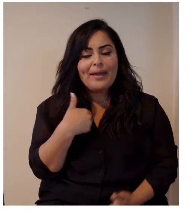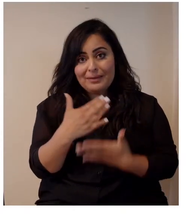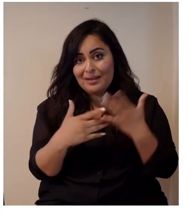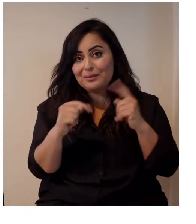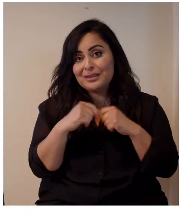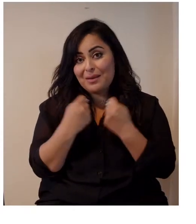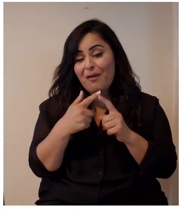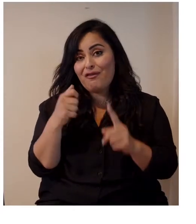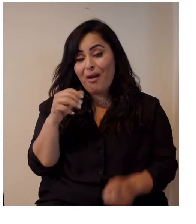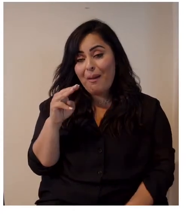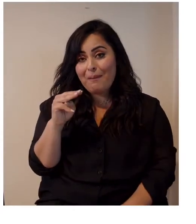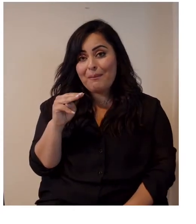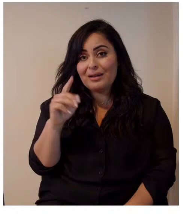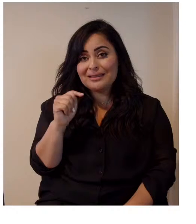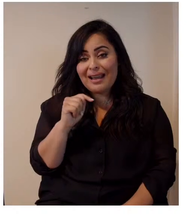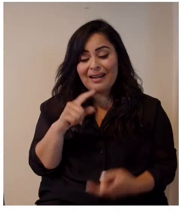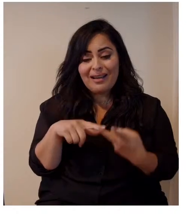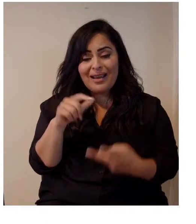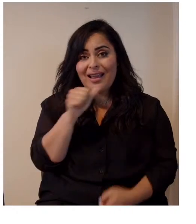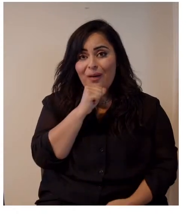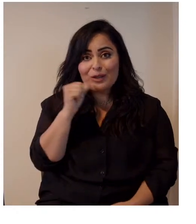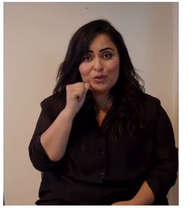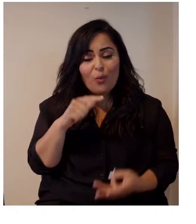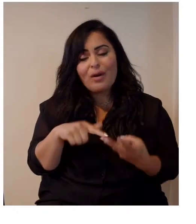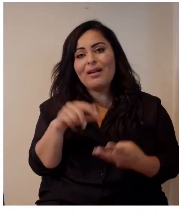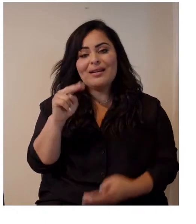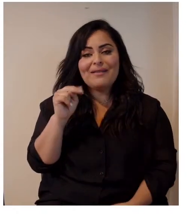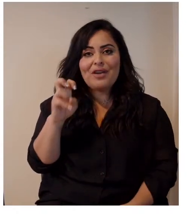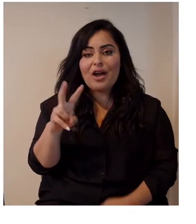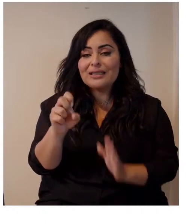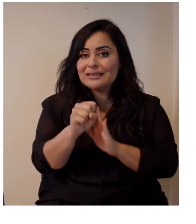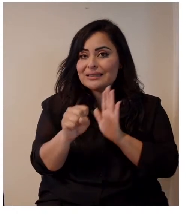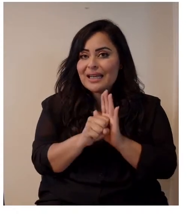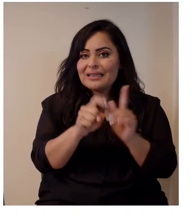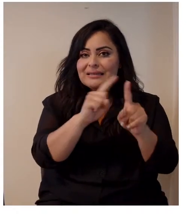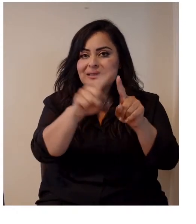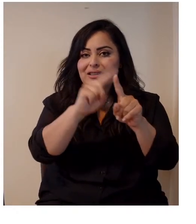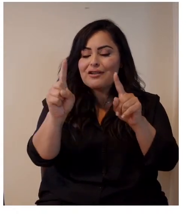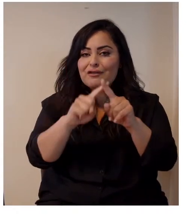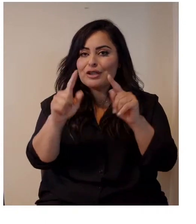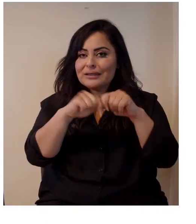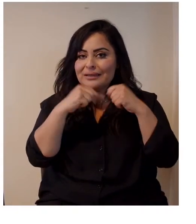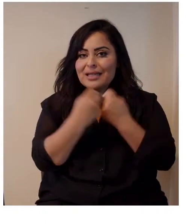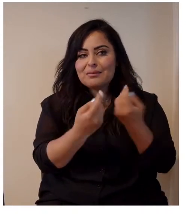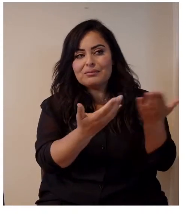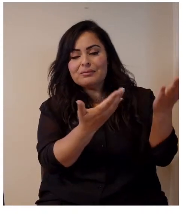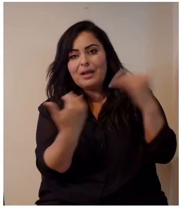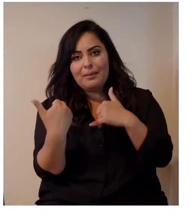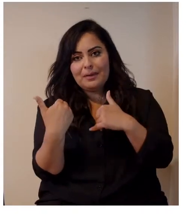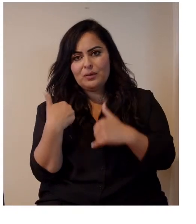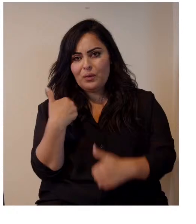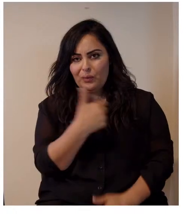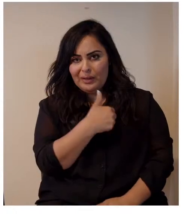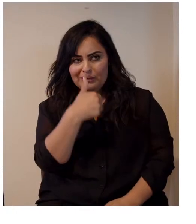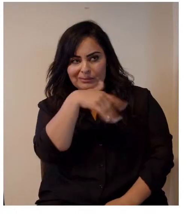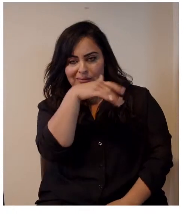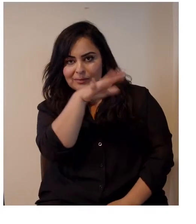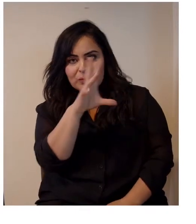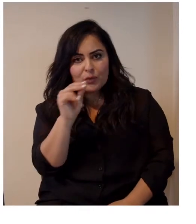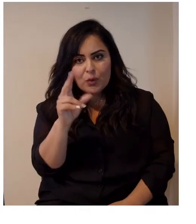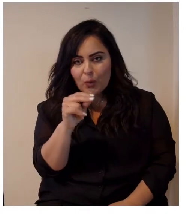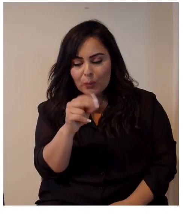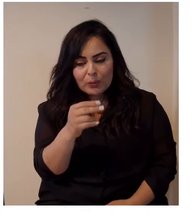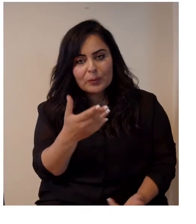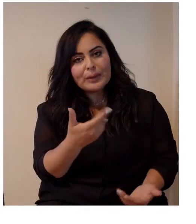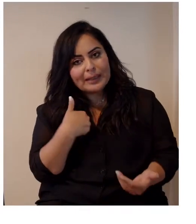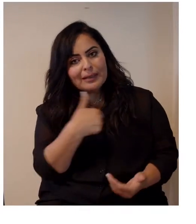from Montana, Arizona, Nevada that are helping, and we're getting more crews in daily as it comes in. So we're not turning any assistance away